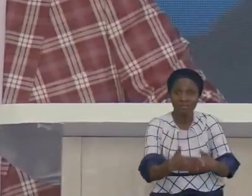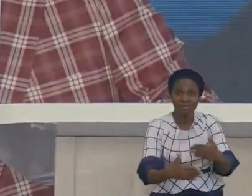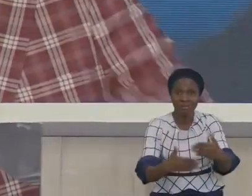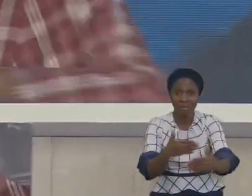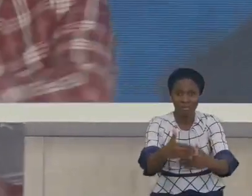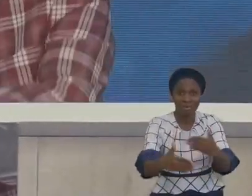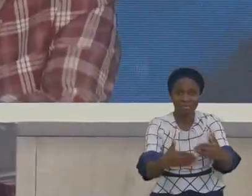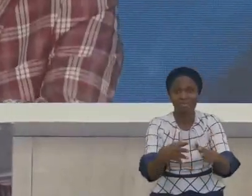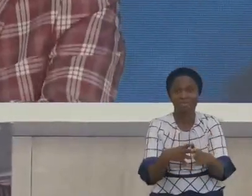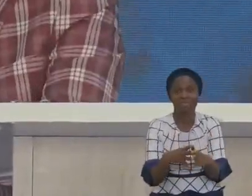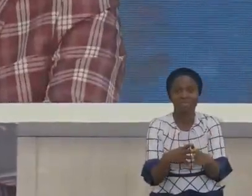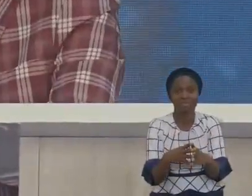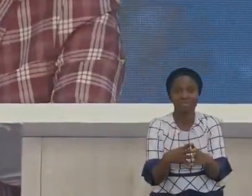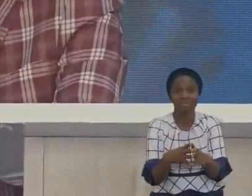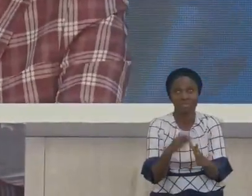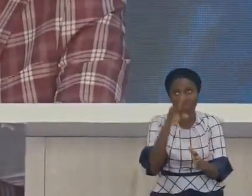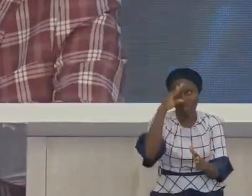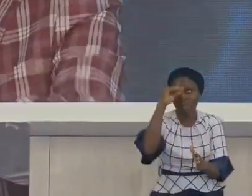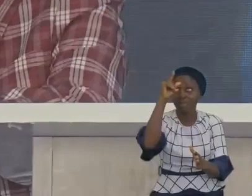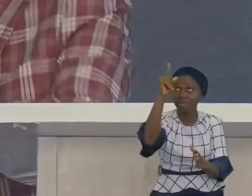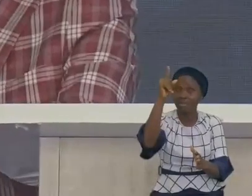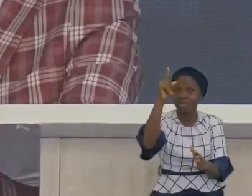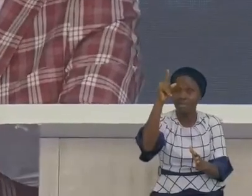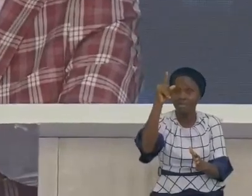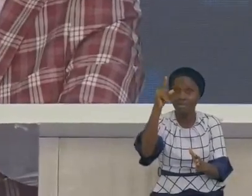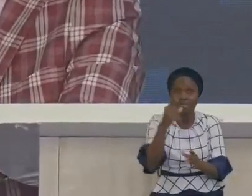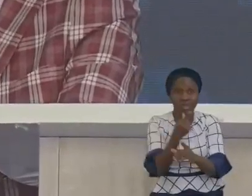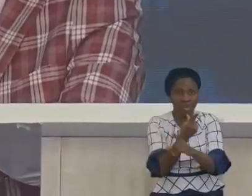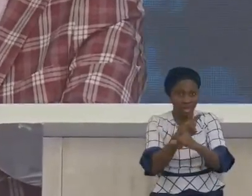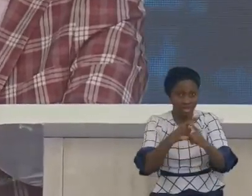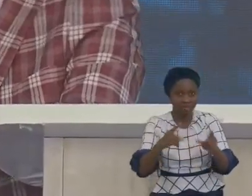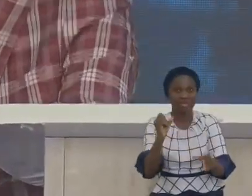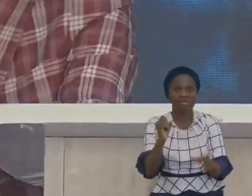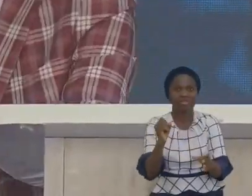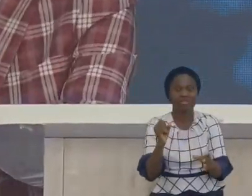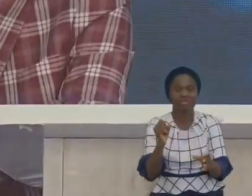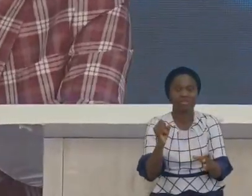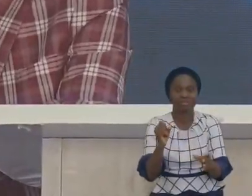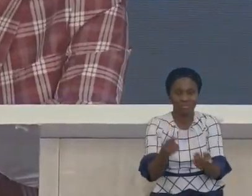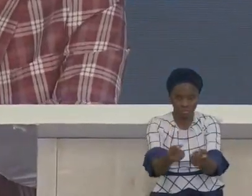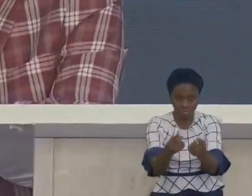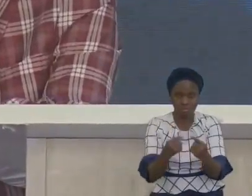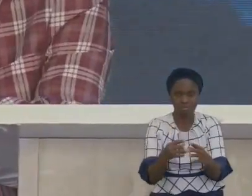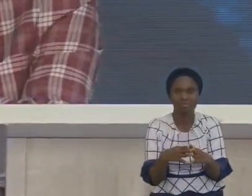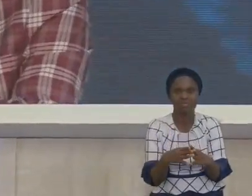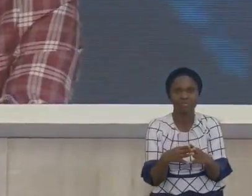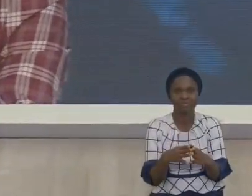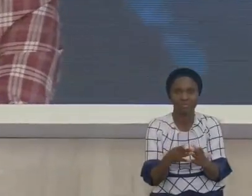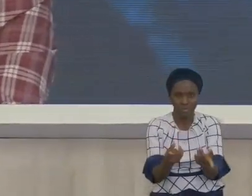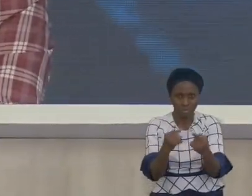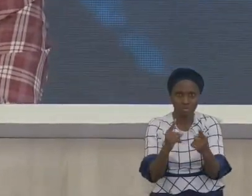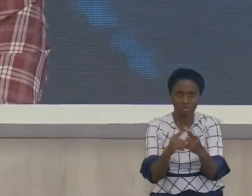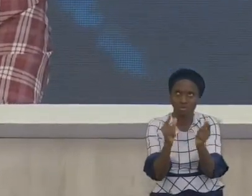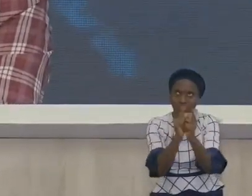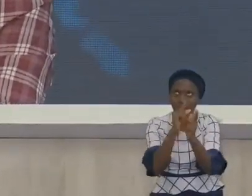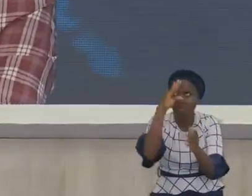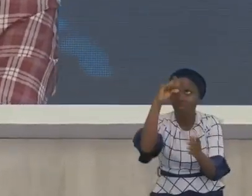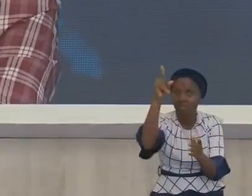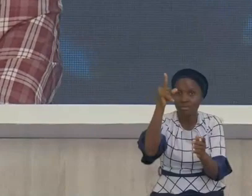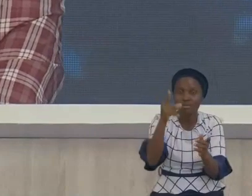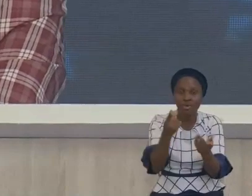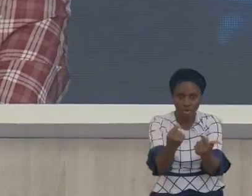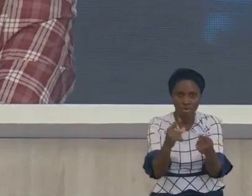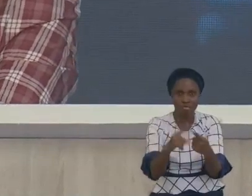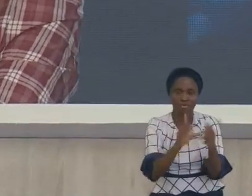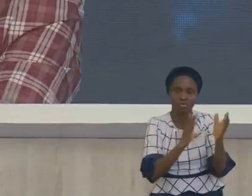liberates. Come unto him, unto Christ, the one that grants you